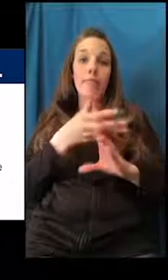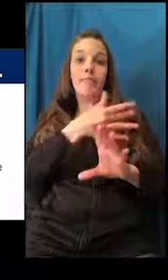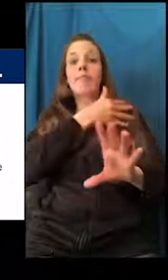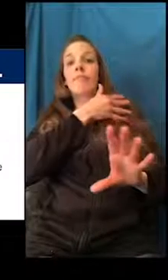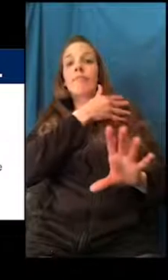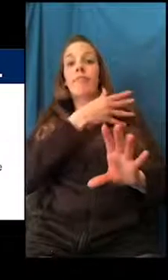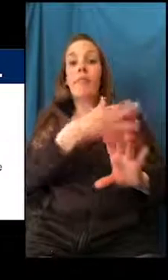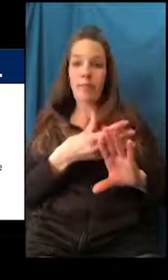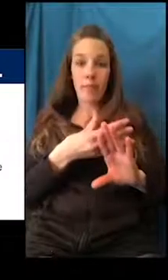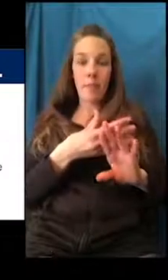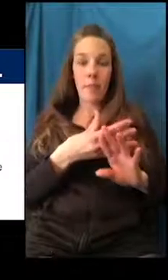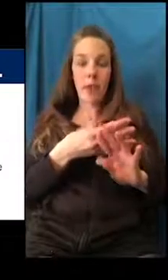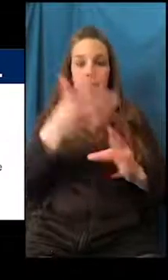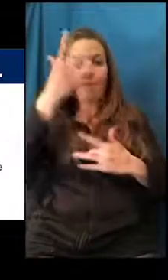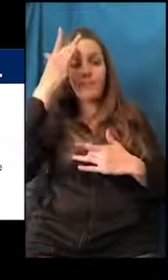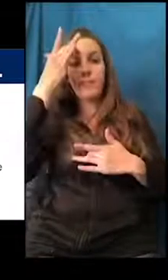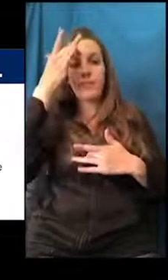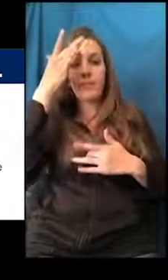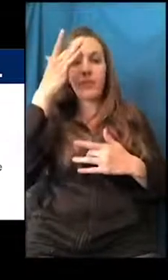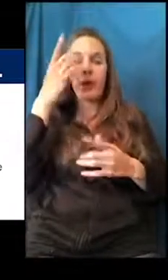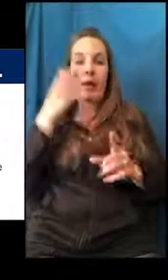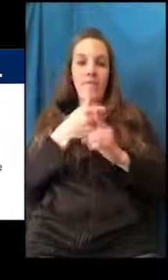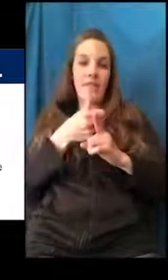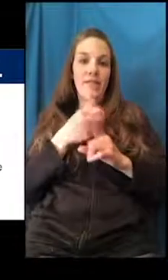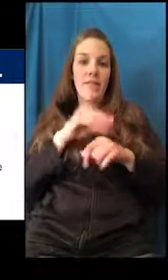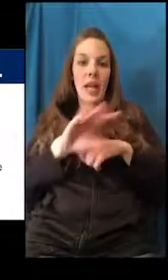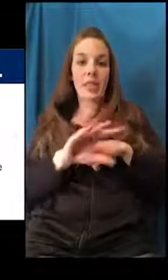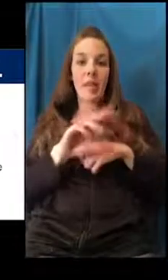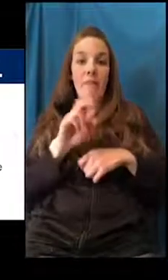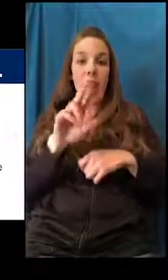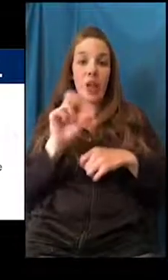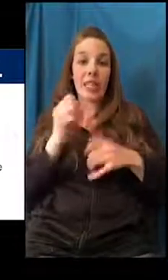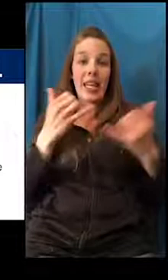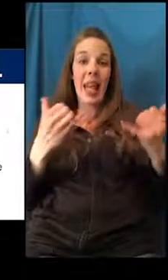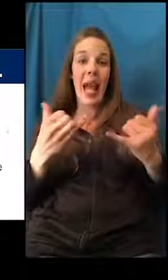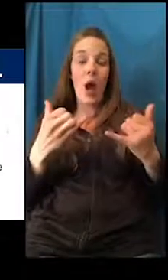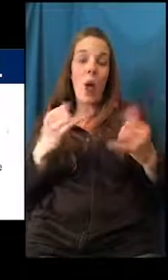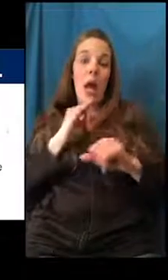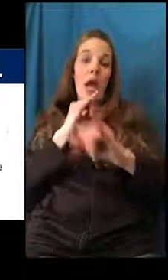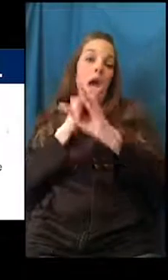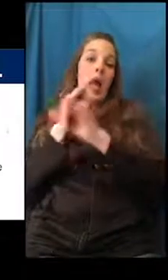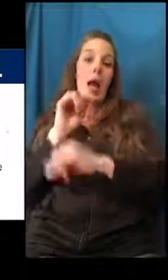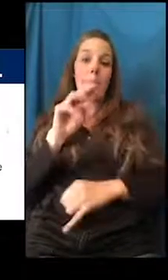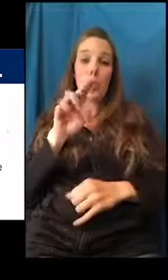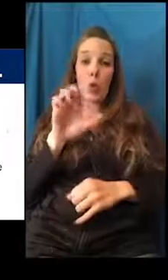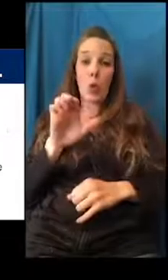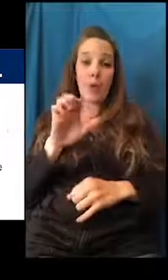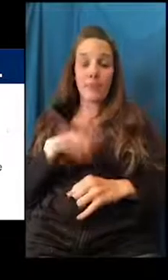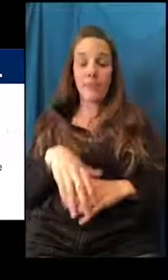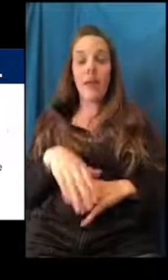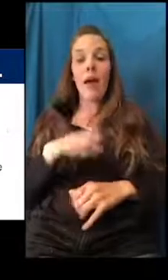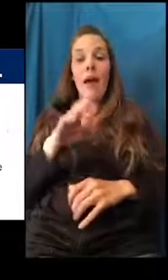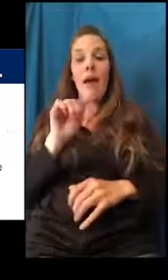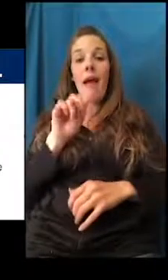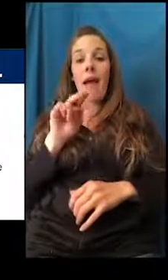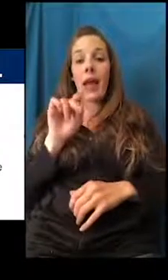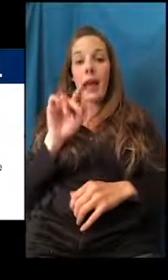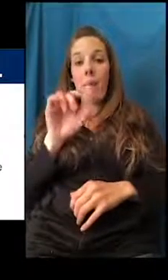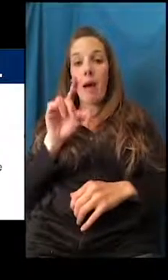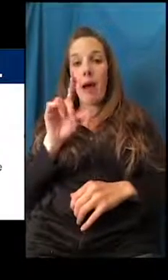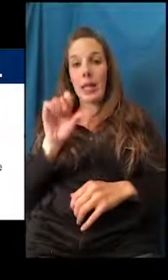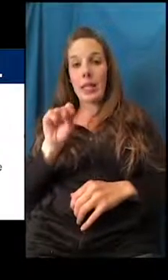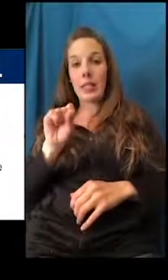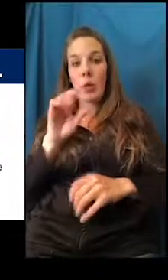virus and now could be immune. Antibodies or disease-fighting